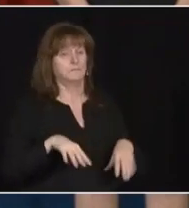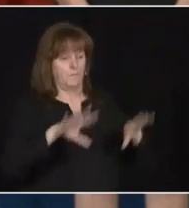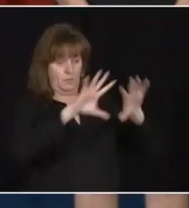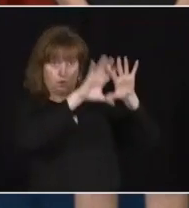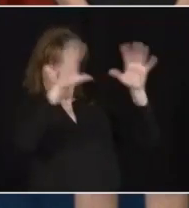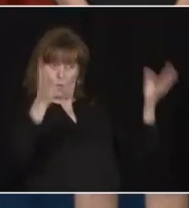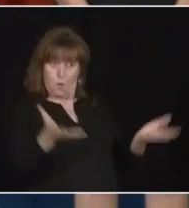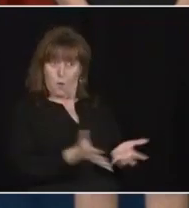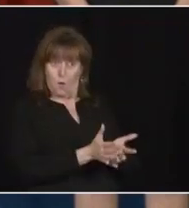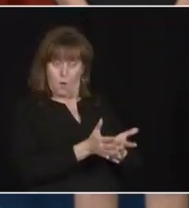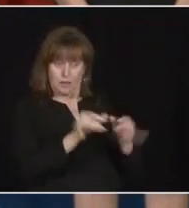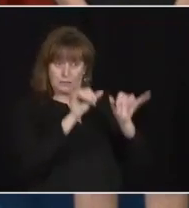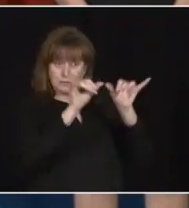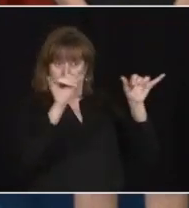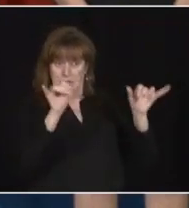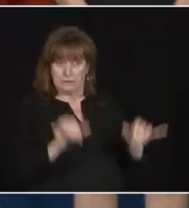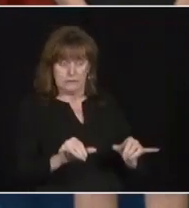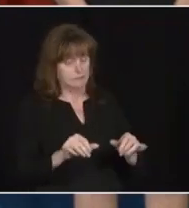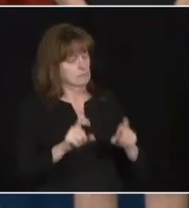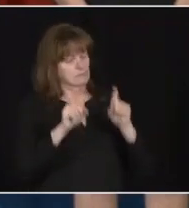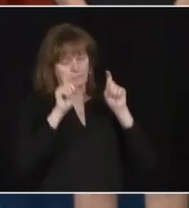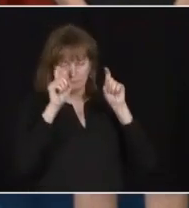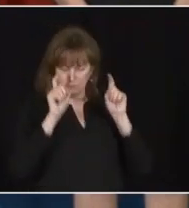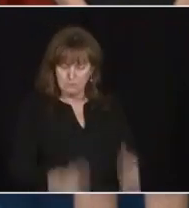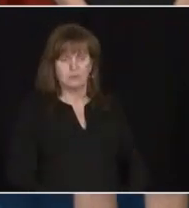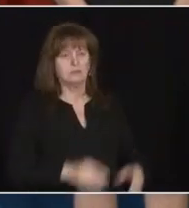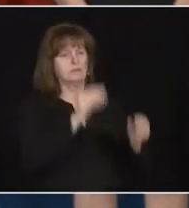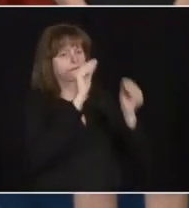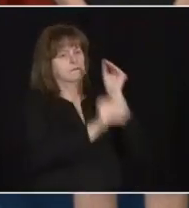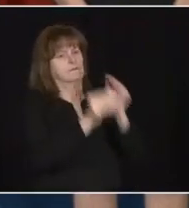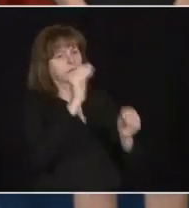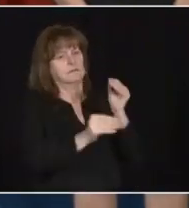Martin, I'm going to pass it over to the Minister of Long-Term Care.